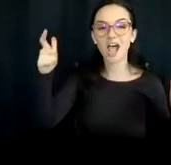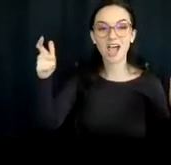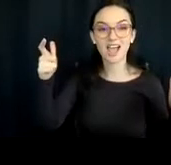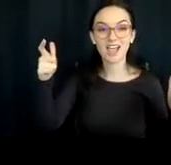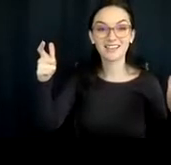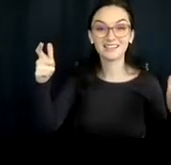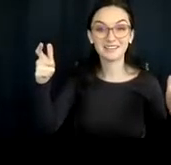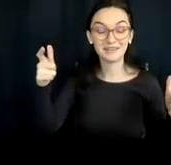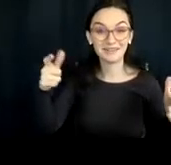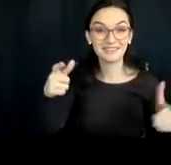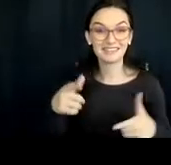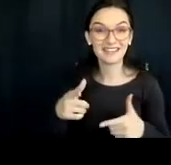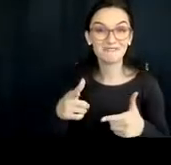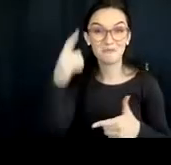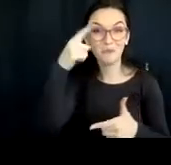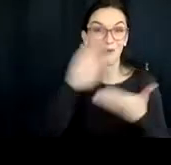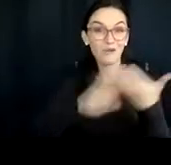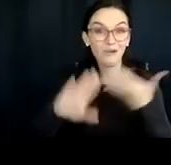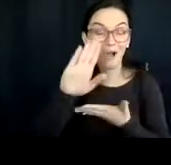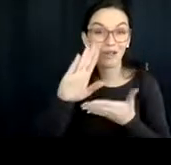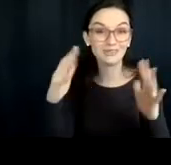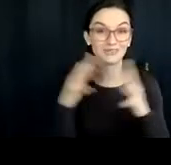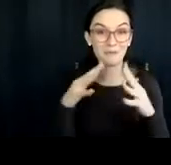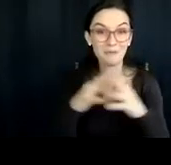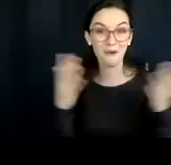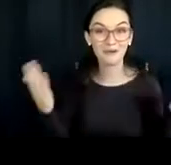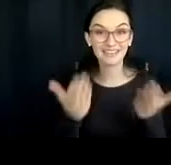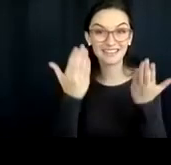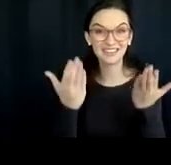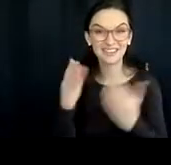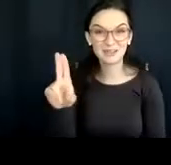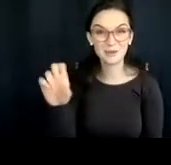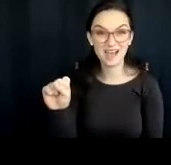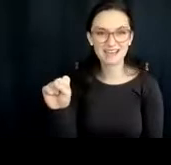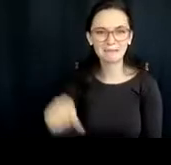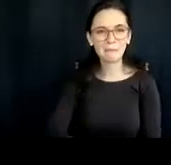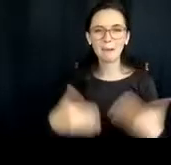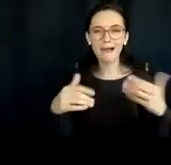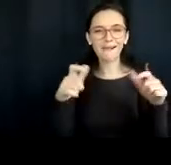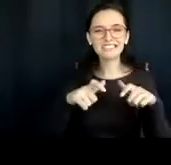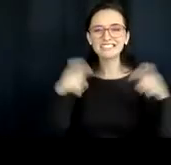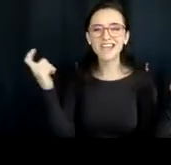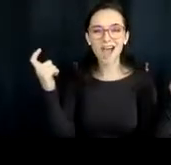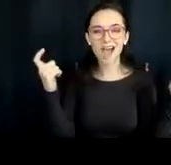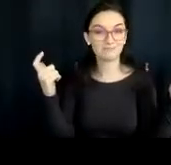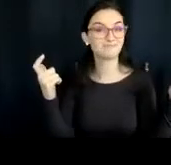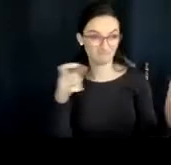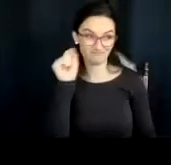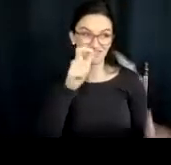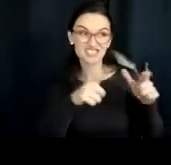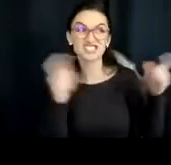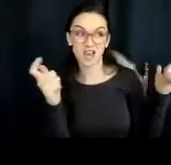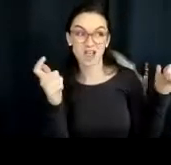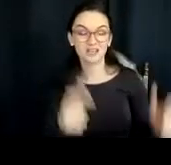stadium in the country. It's huge. It is huge. Oh my gosh. Watching here would